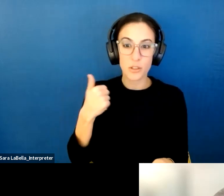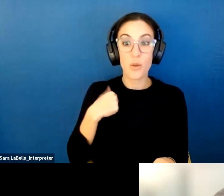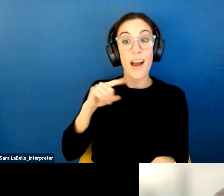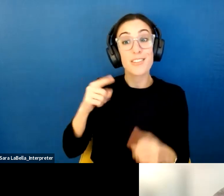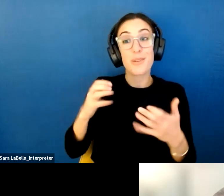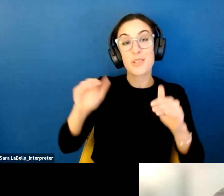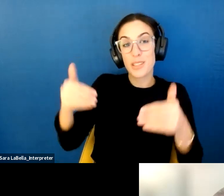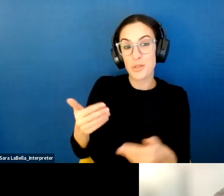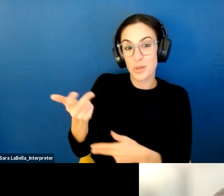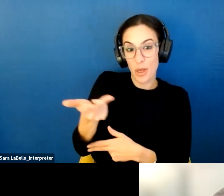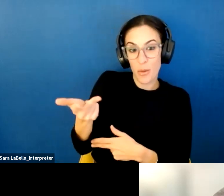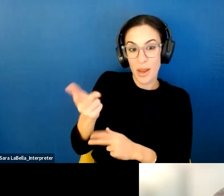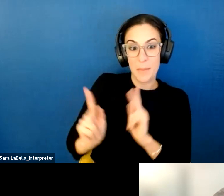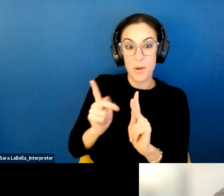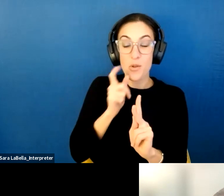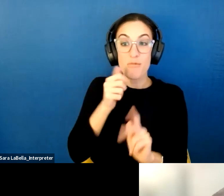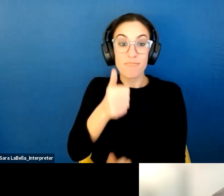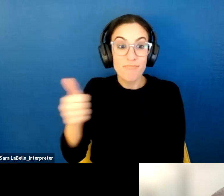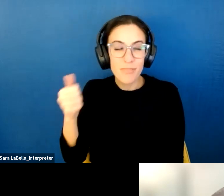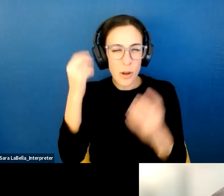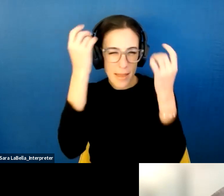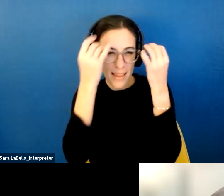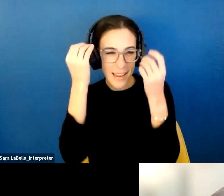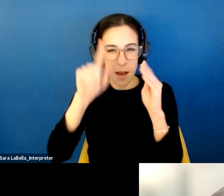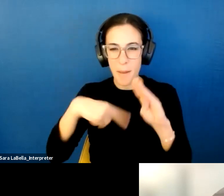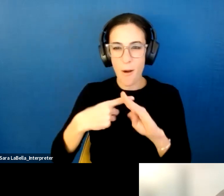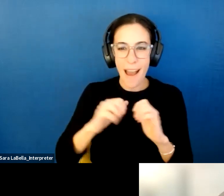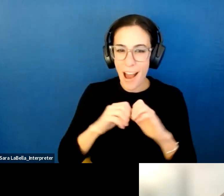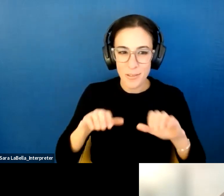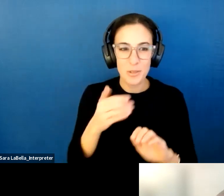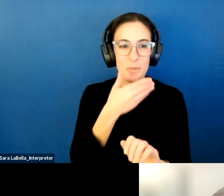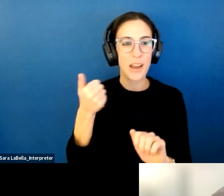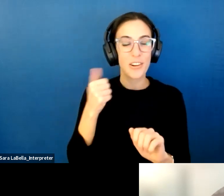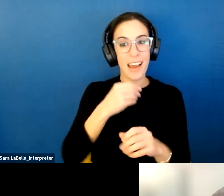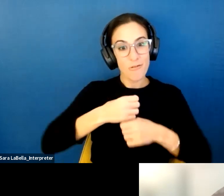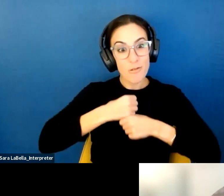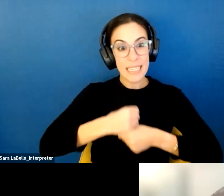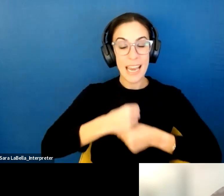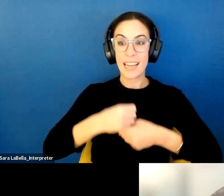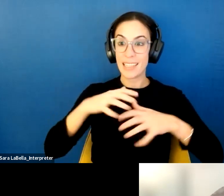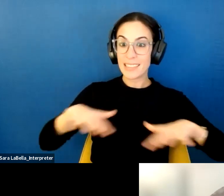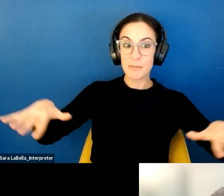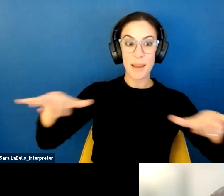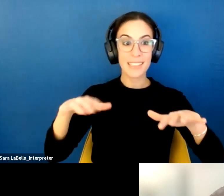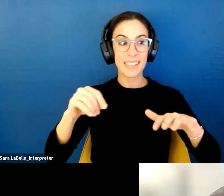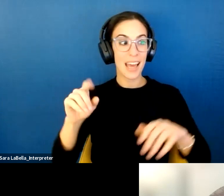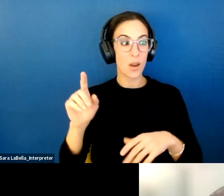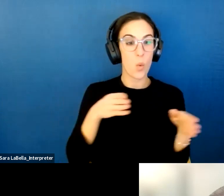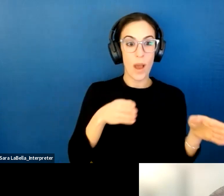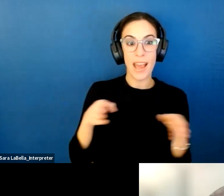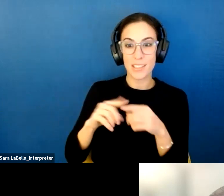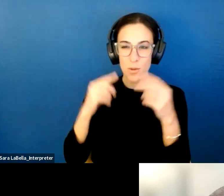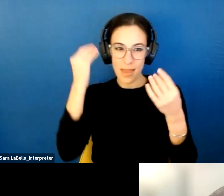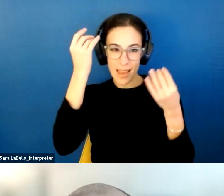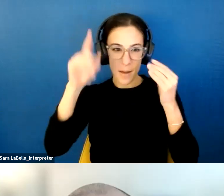three people who are thinking about how to do better and creating spaces and ways of thinking about CRISPR in very